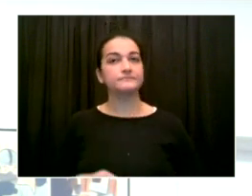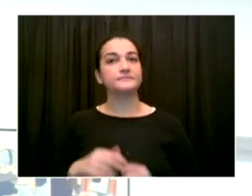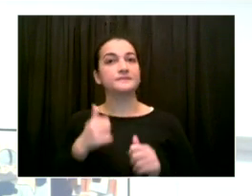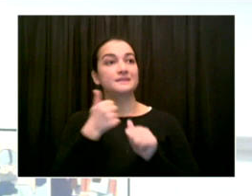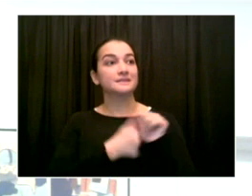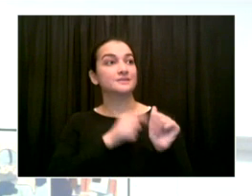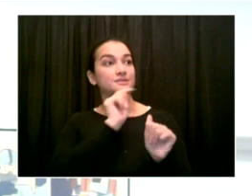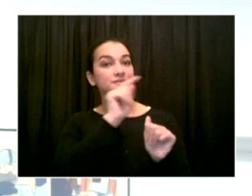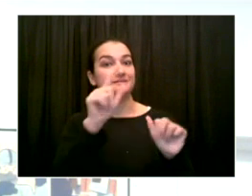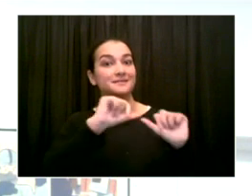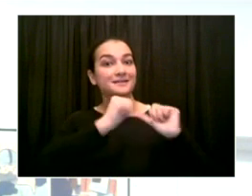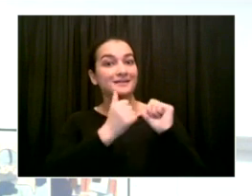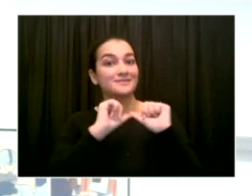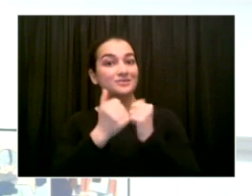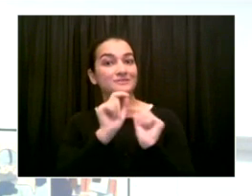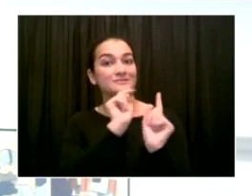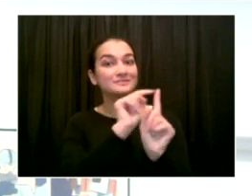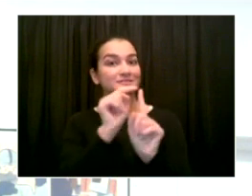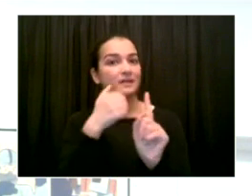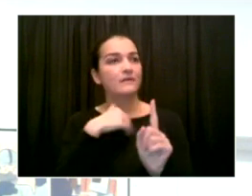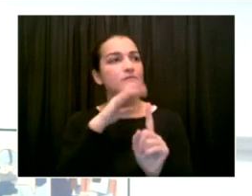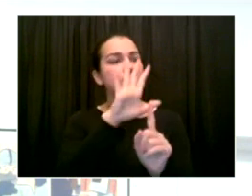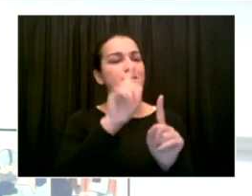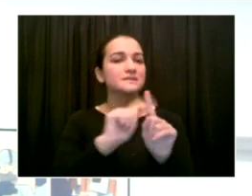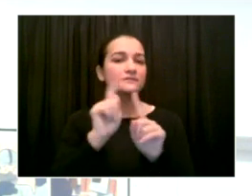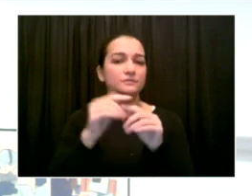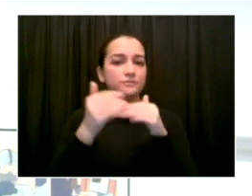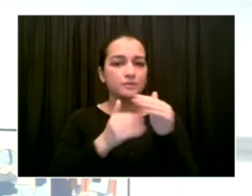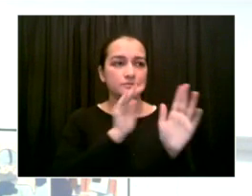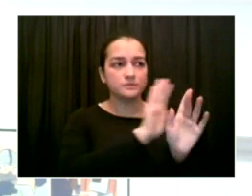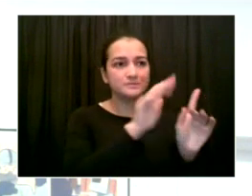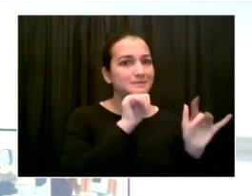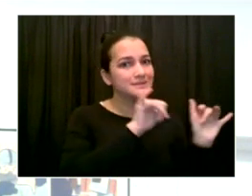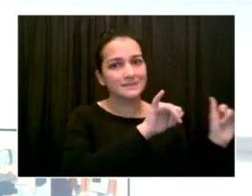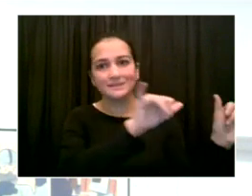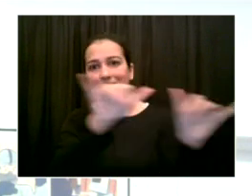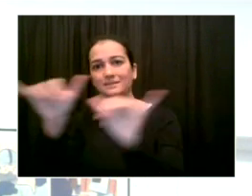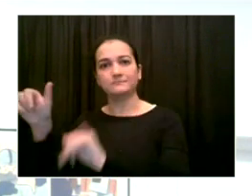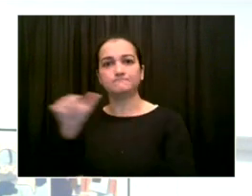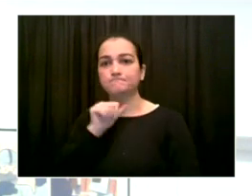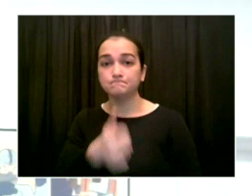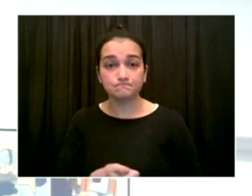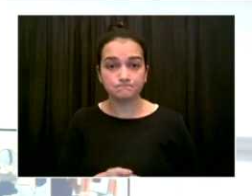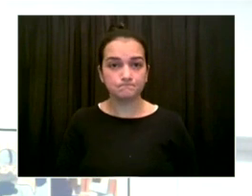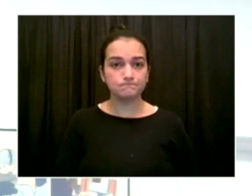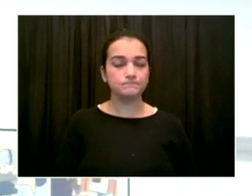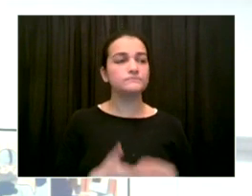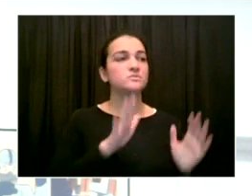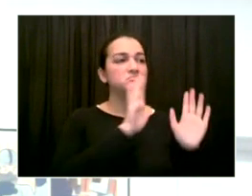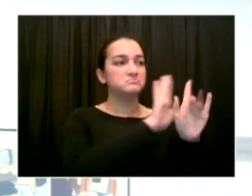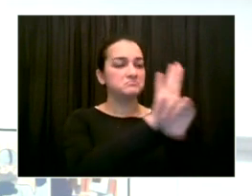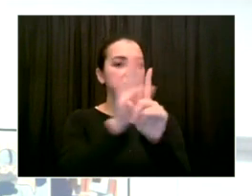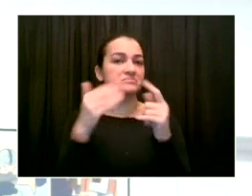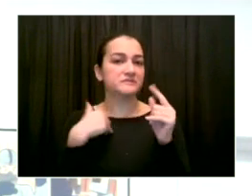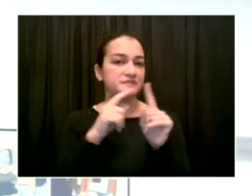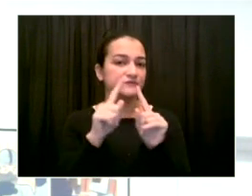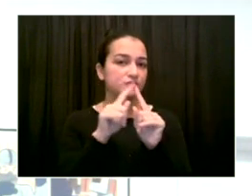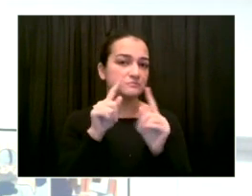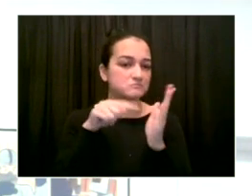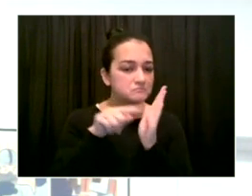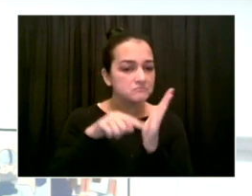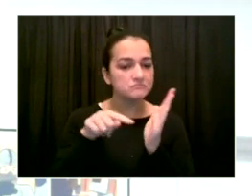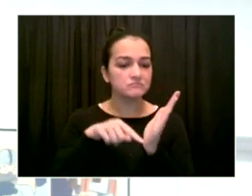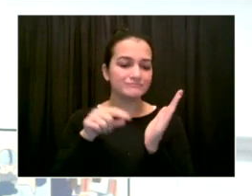those exemptions. And what we're finding is that it's a small percentage of a small percentage that end up being